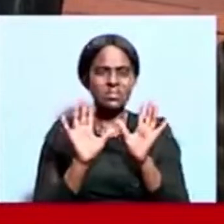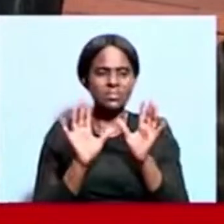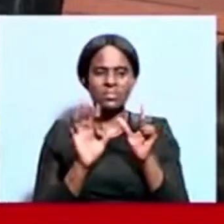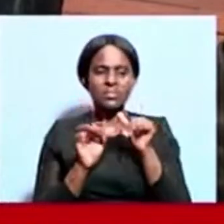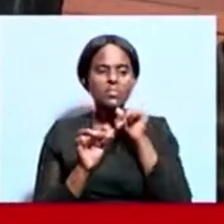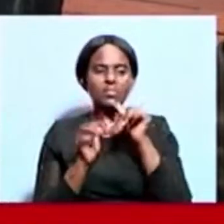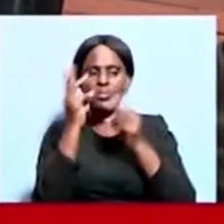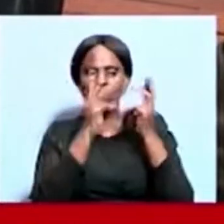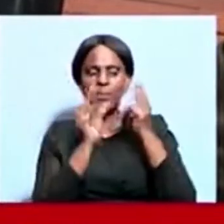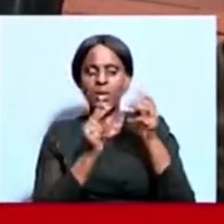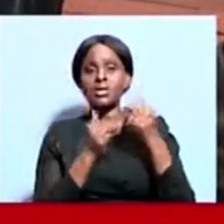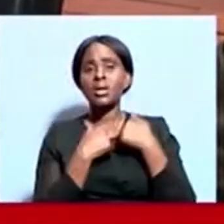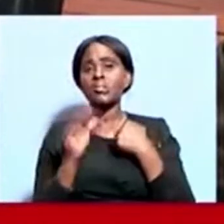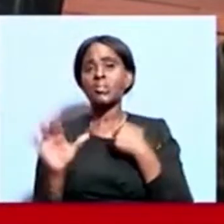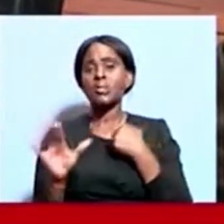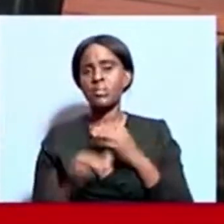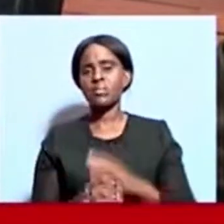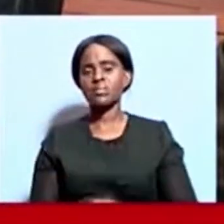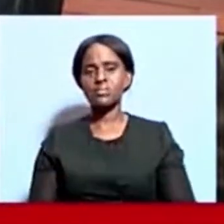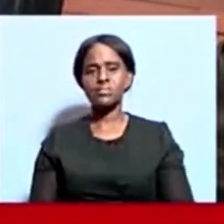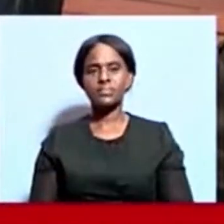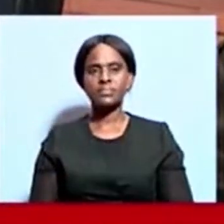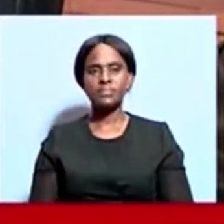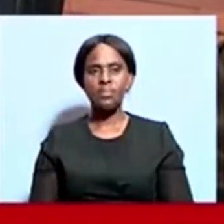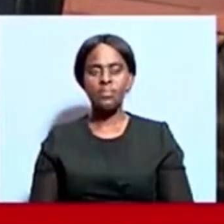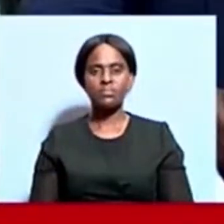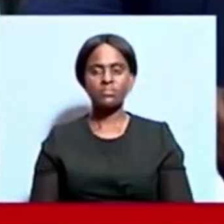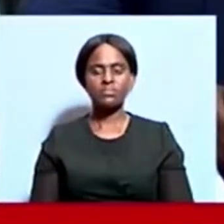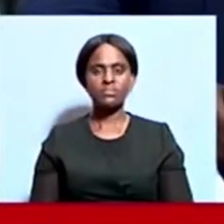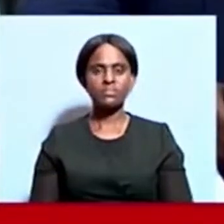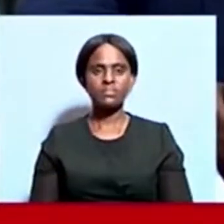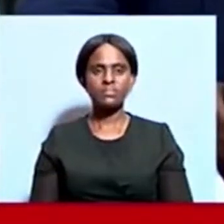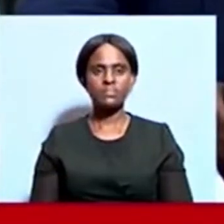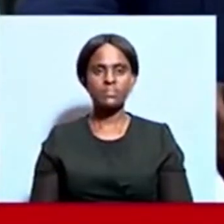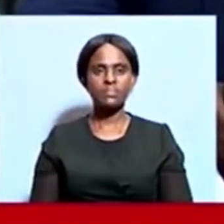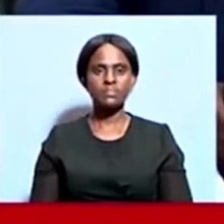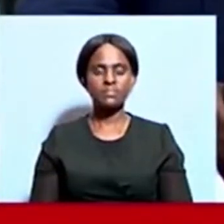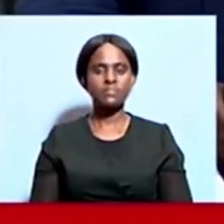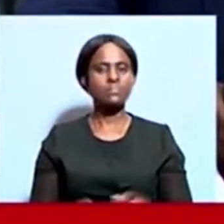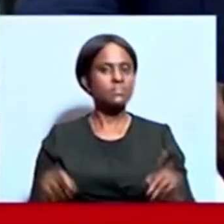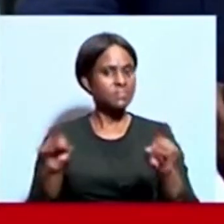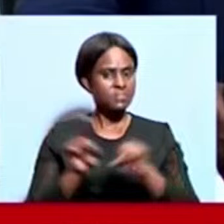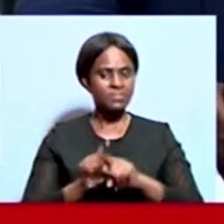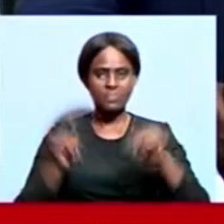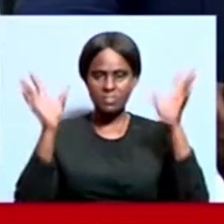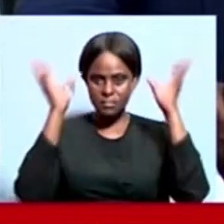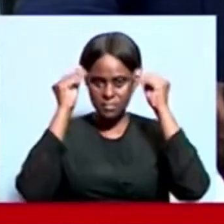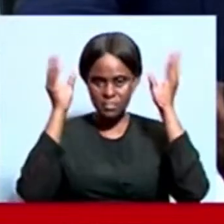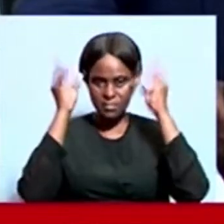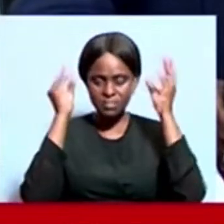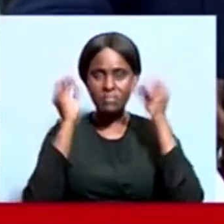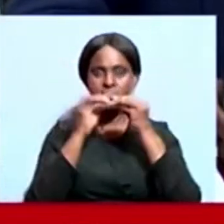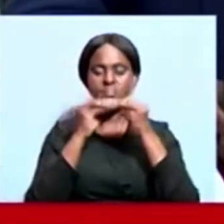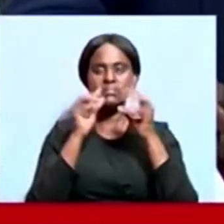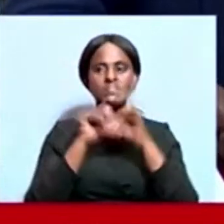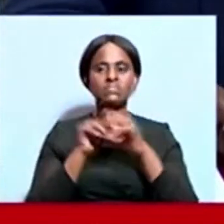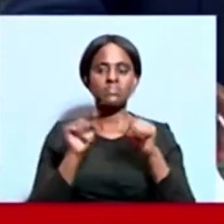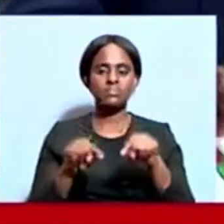don't worry, we have it. Let me respond to that. Based on experience in this